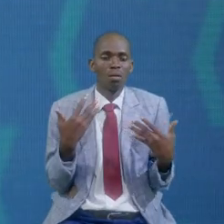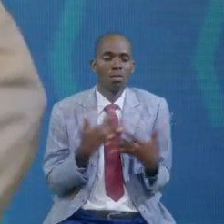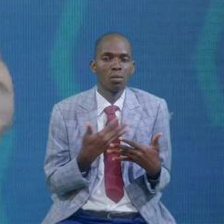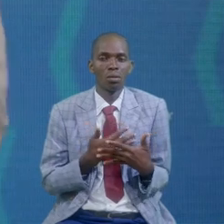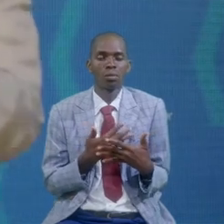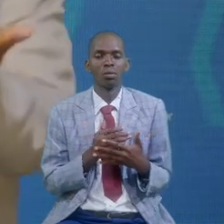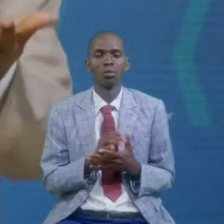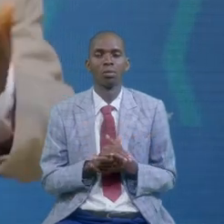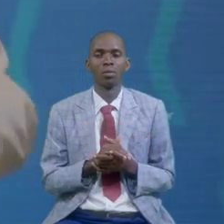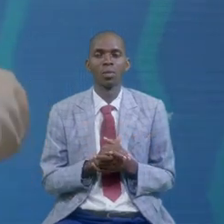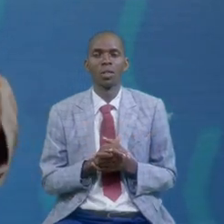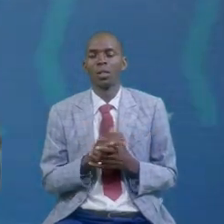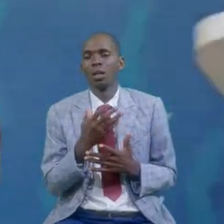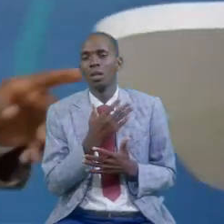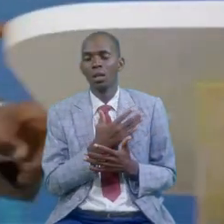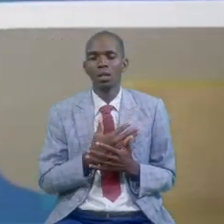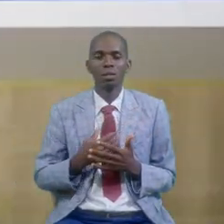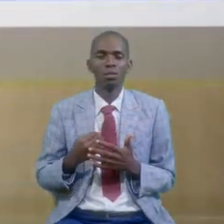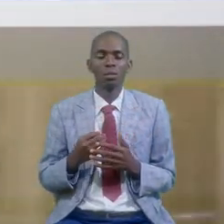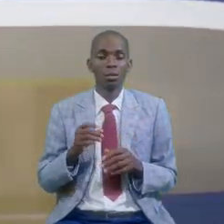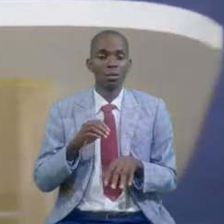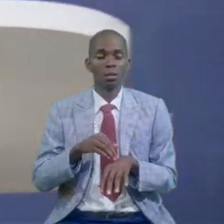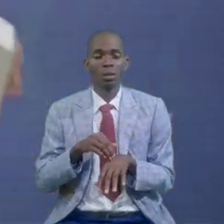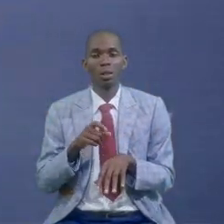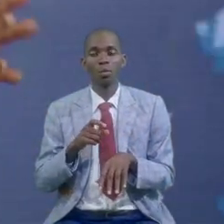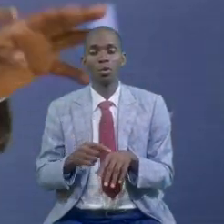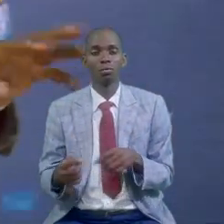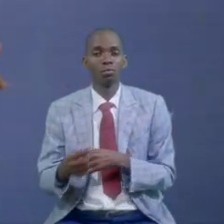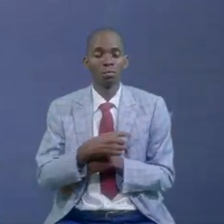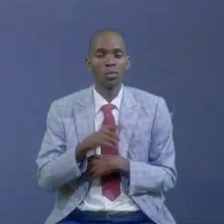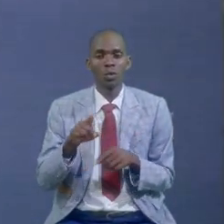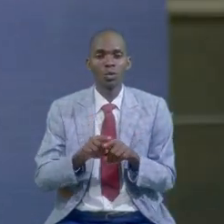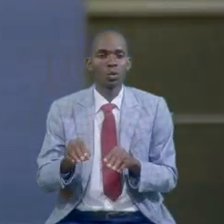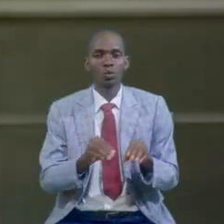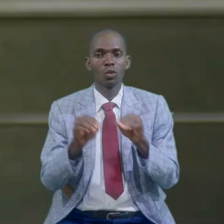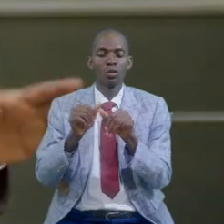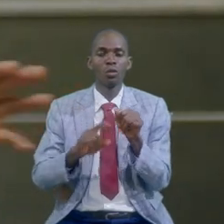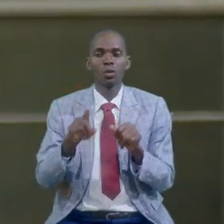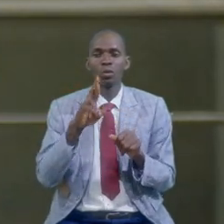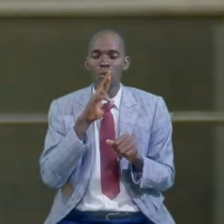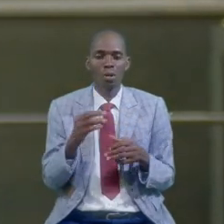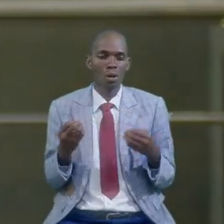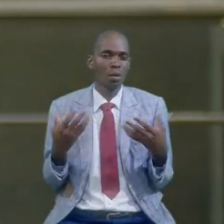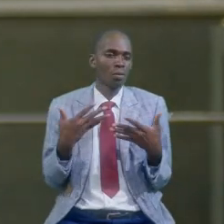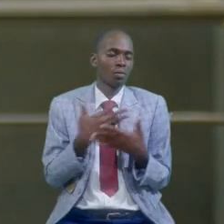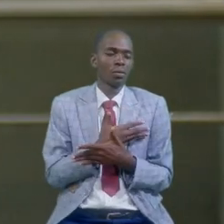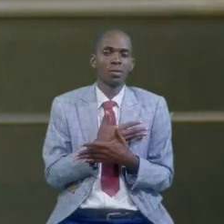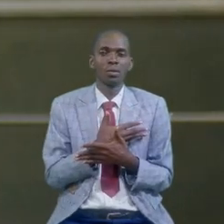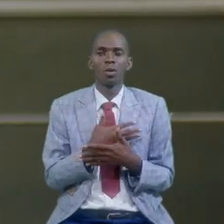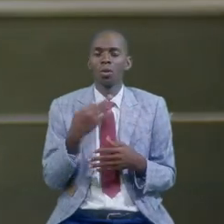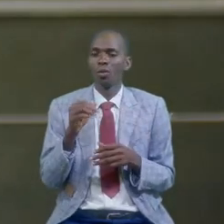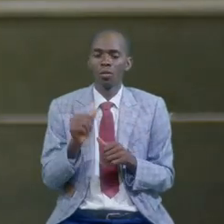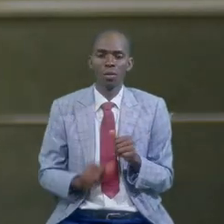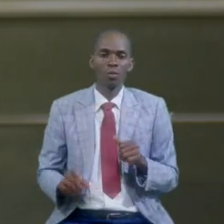nothing. And then during the day, as you went about, you were afraid virtually of